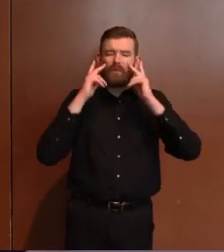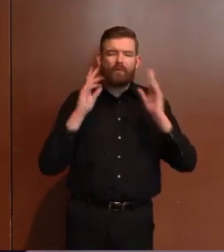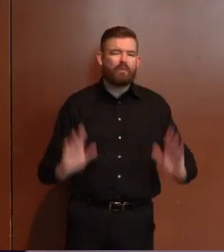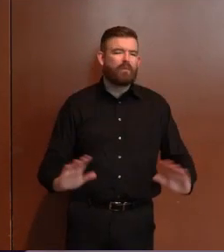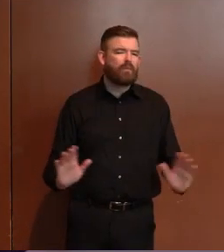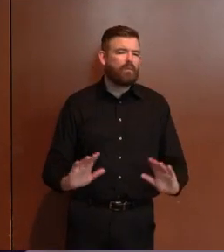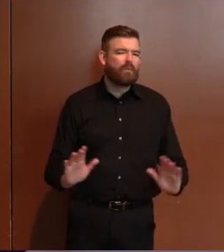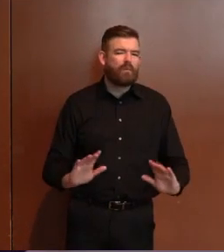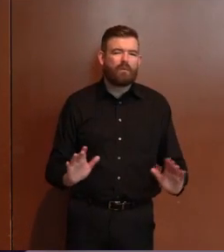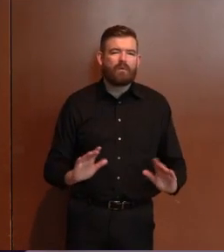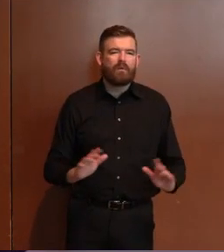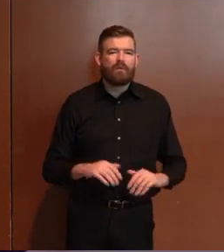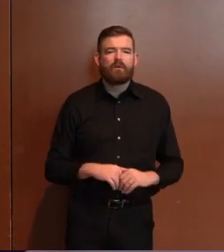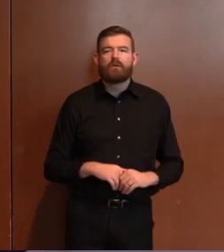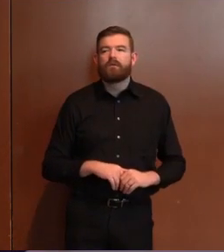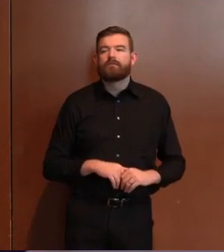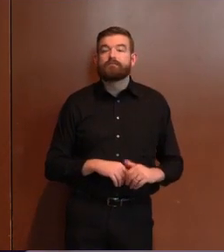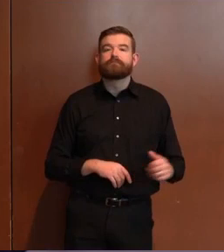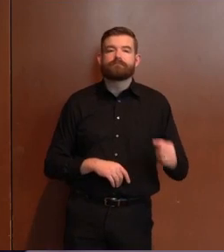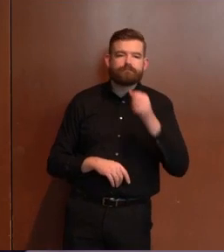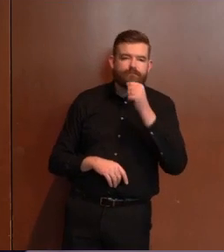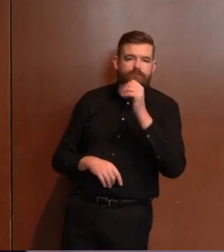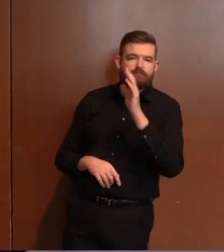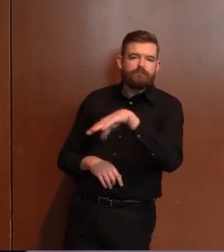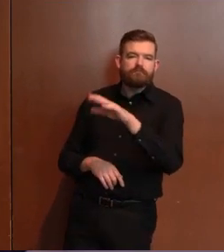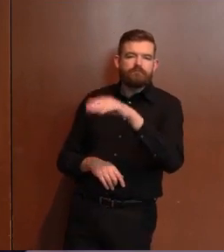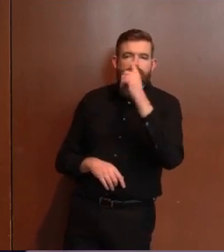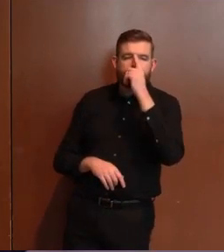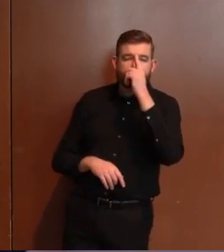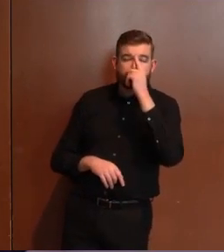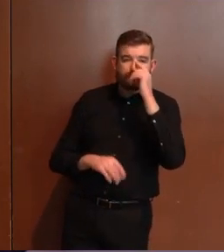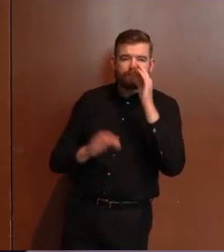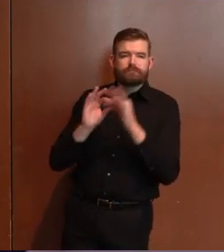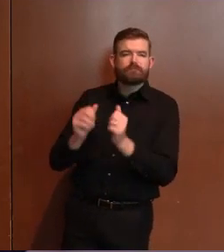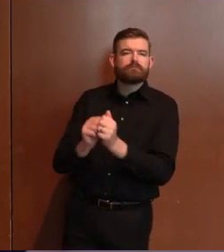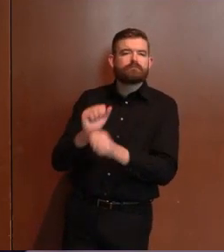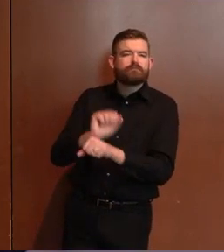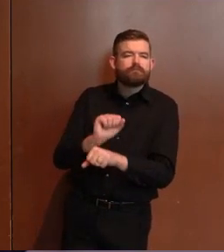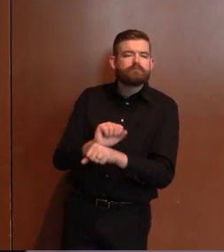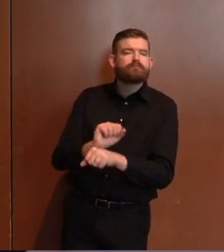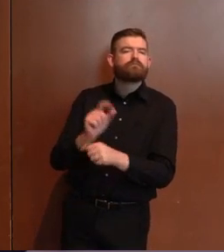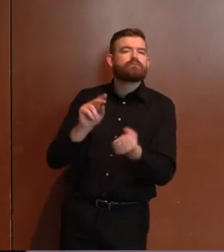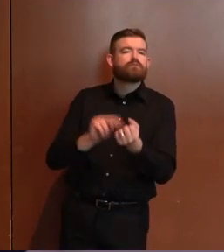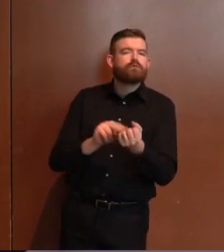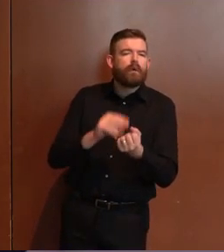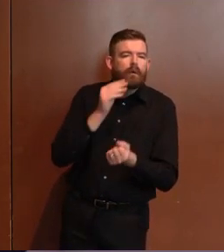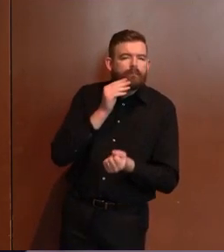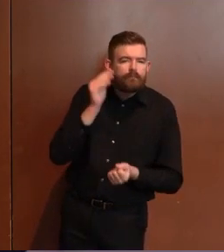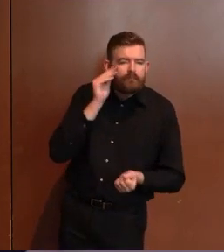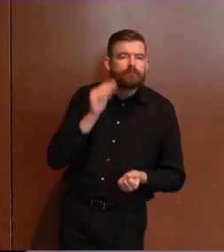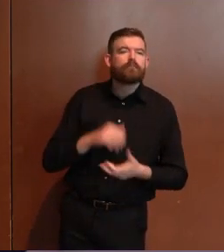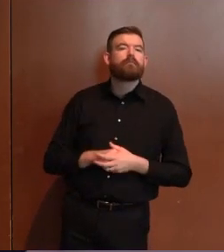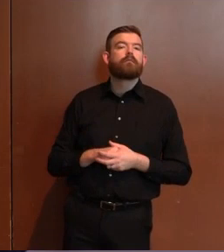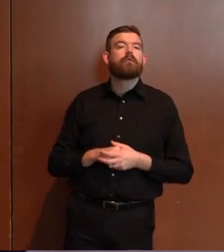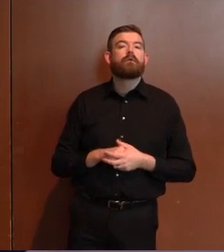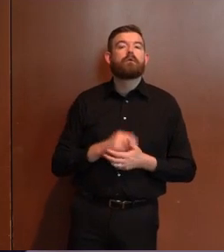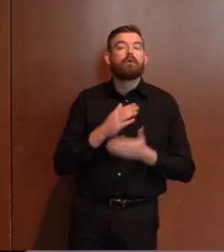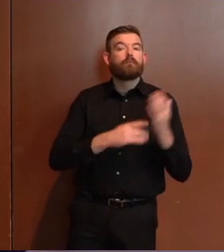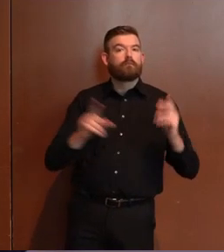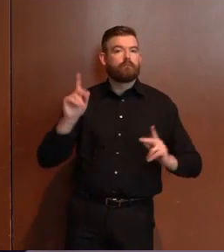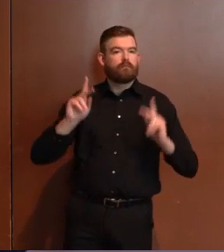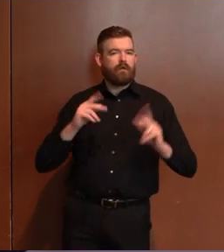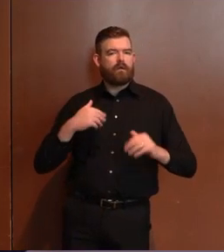A couple of quick questions on employment and then long-term care. Can you give people who are having problems filing the claims and